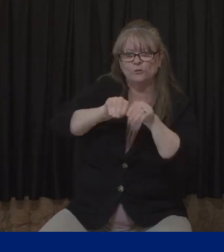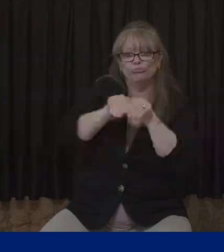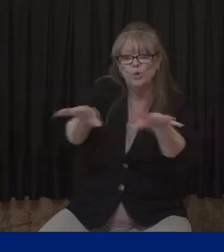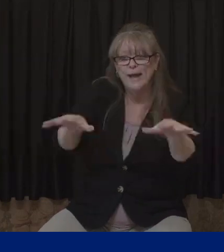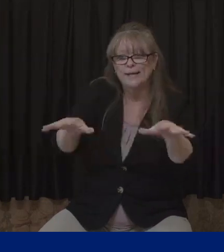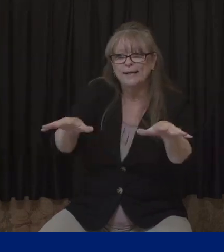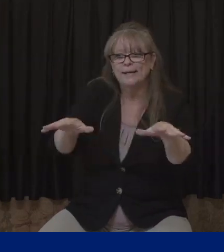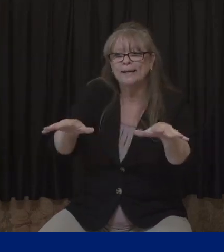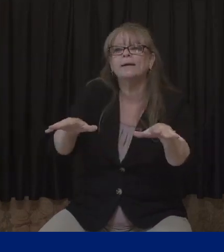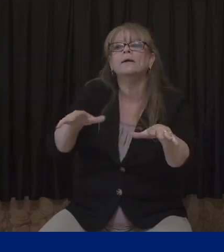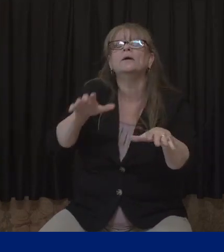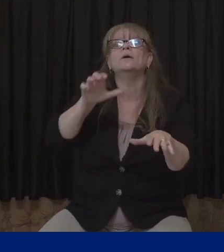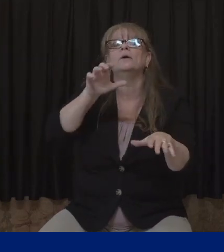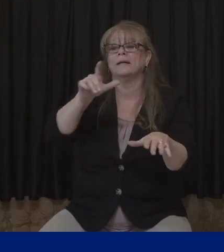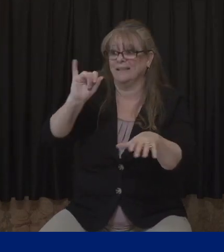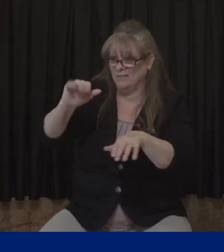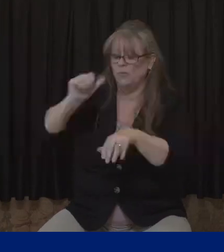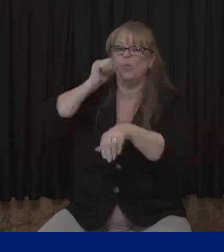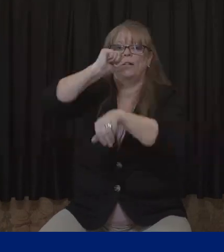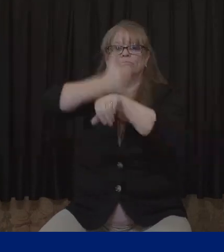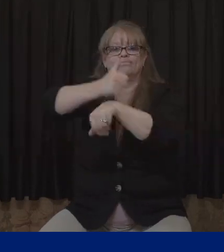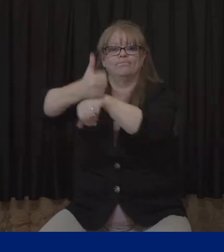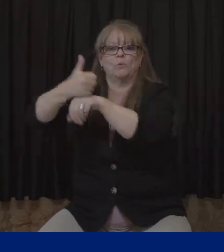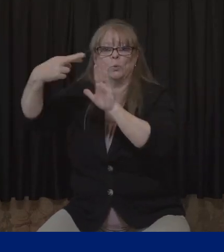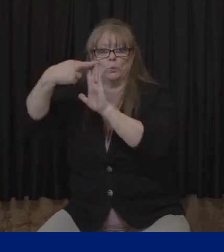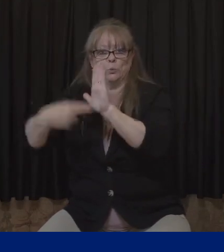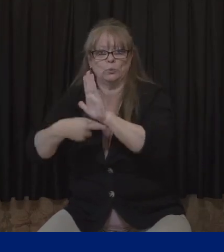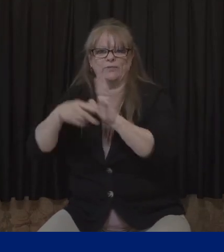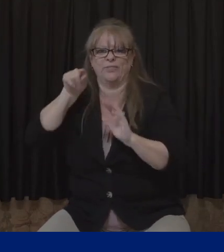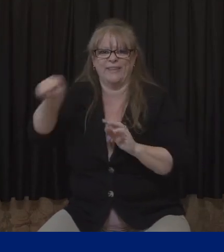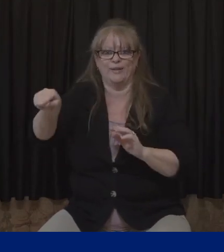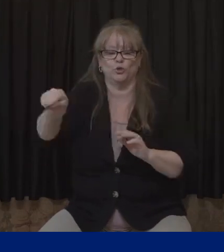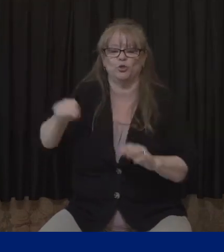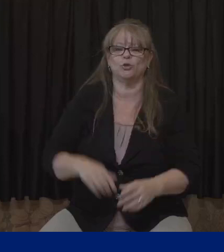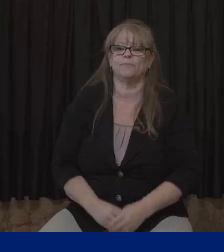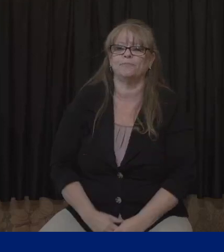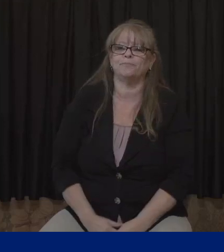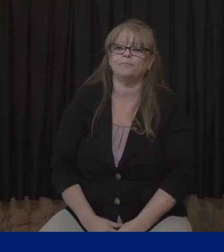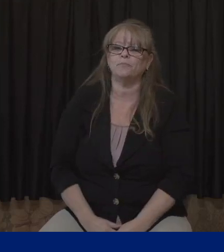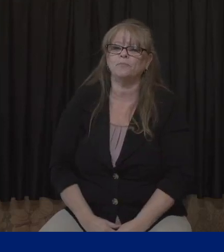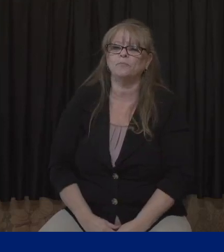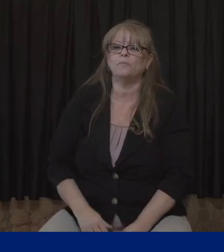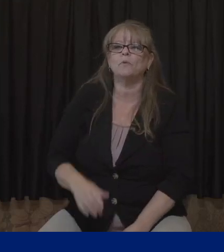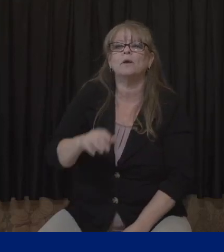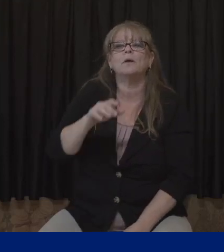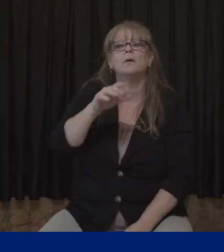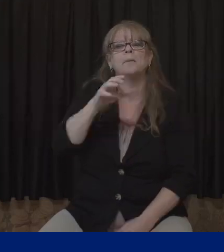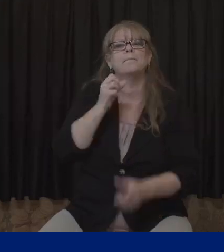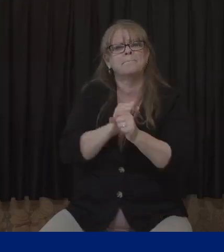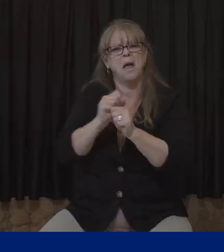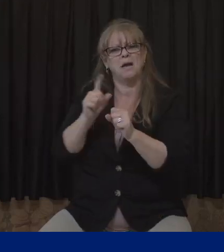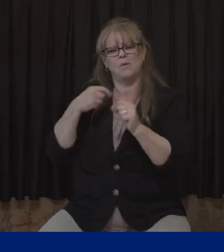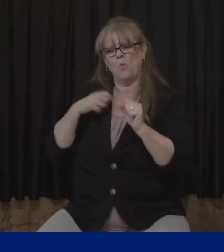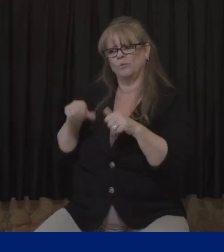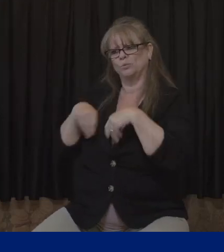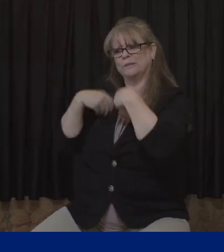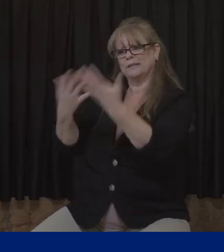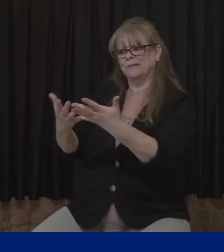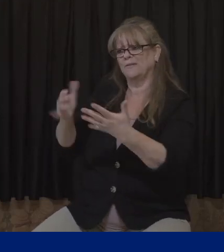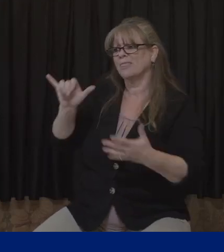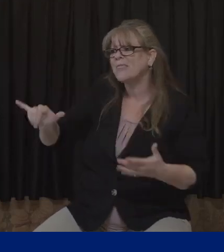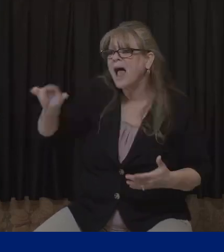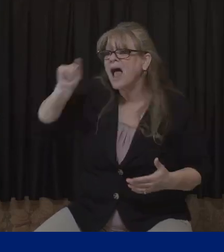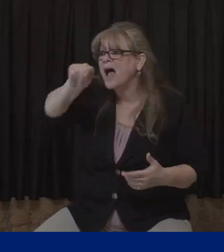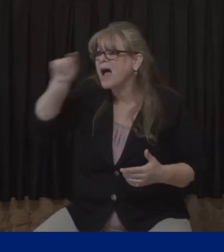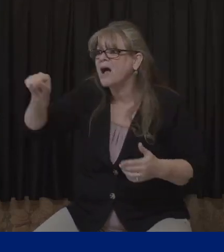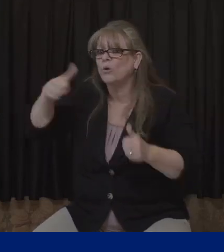level. And there's requirements the local governments need to do to have more flexibility. They need to have the local public health agency support their plan.